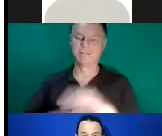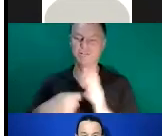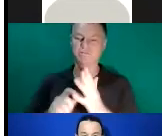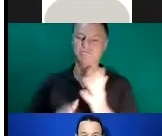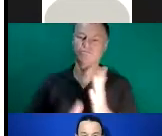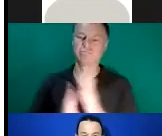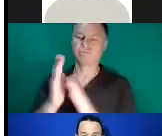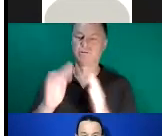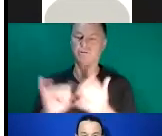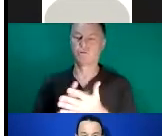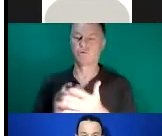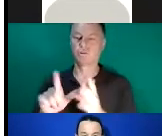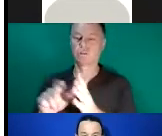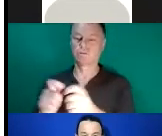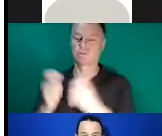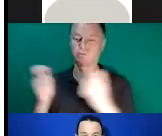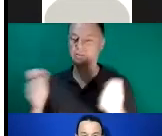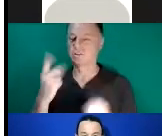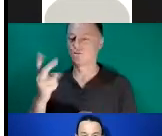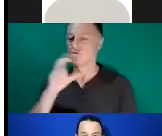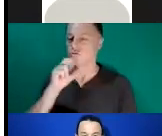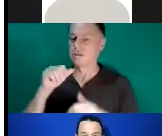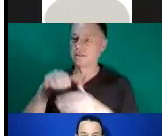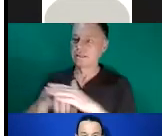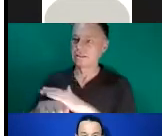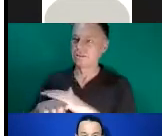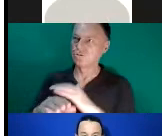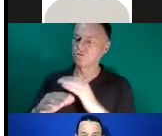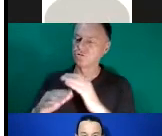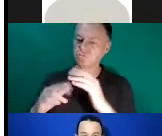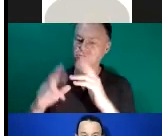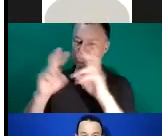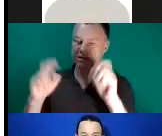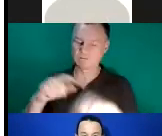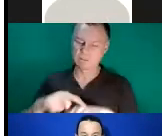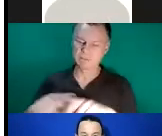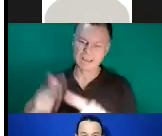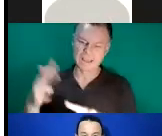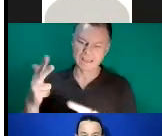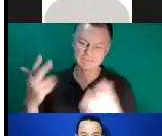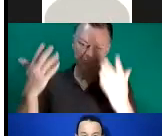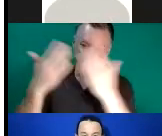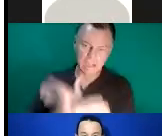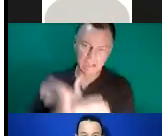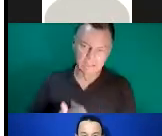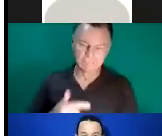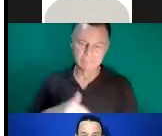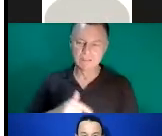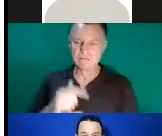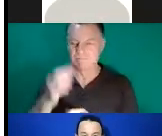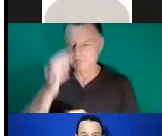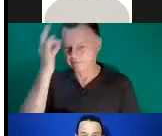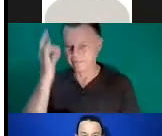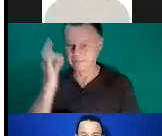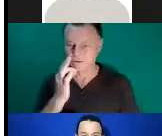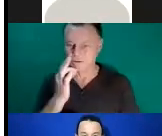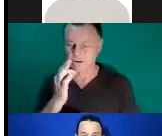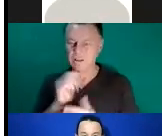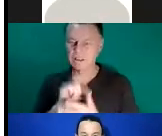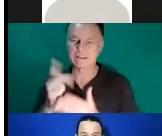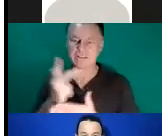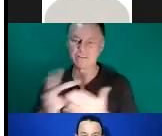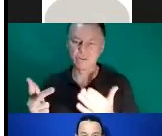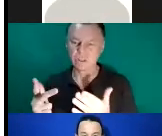revealing two men entered the building around 8 p.m. and half an hour later, there were several explosions and a